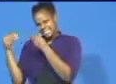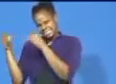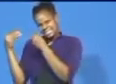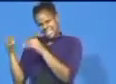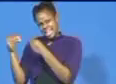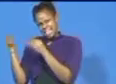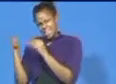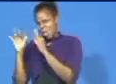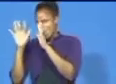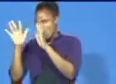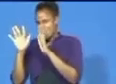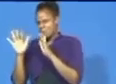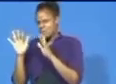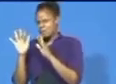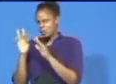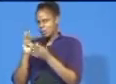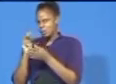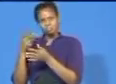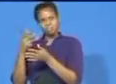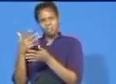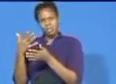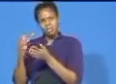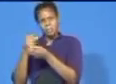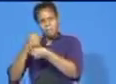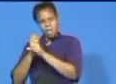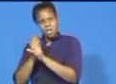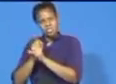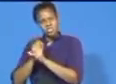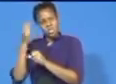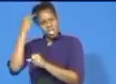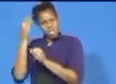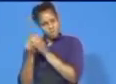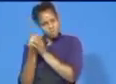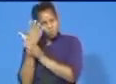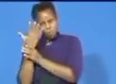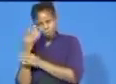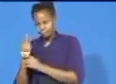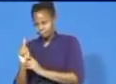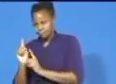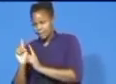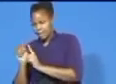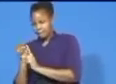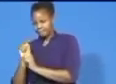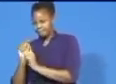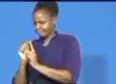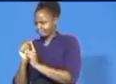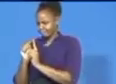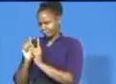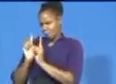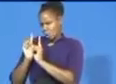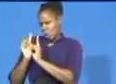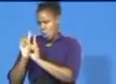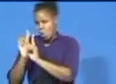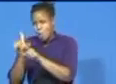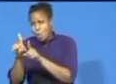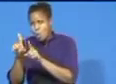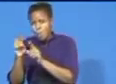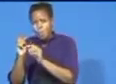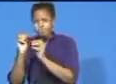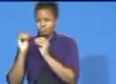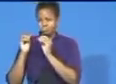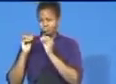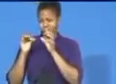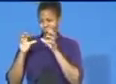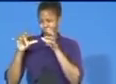lunch money, and he went down to the place, and the crowd was there, and he listened as to how much the cost would